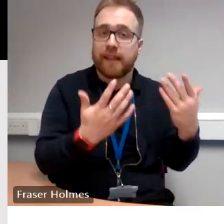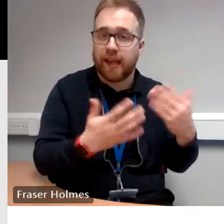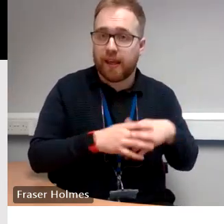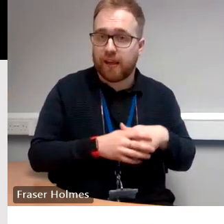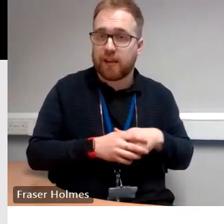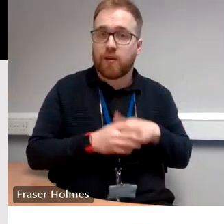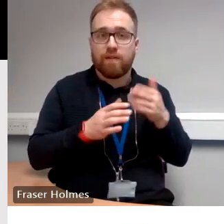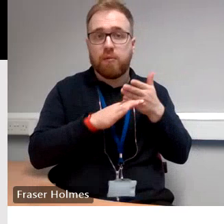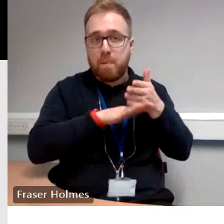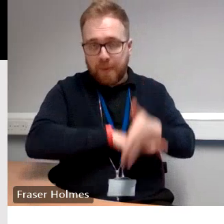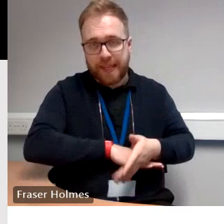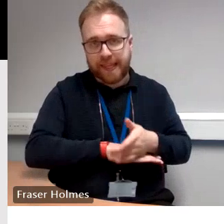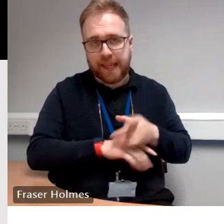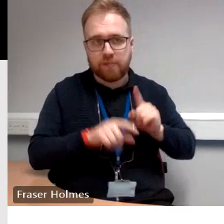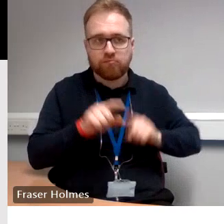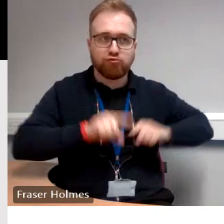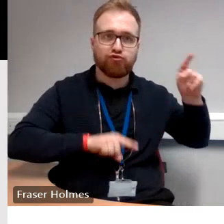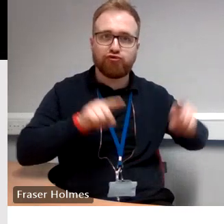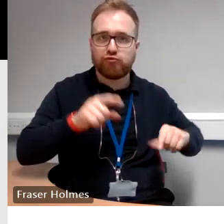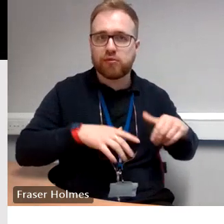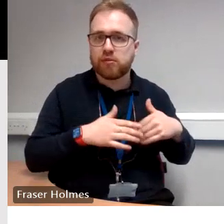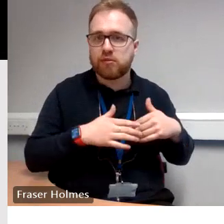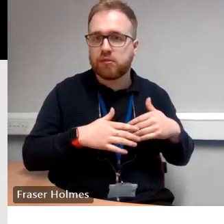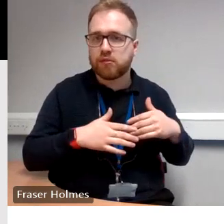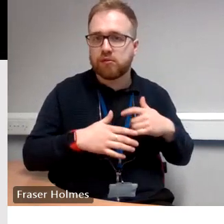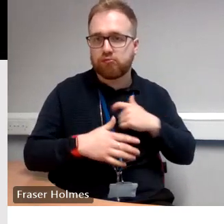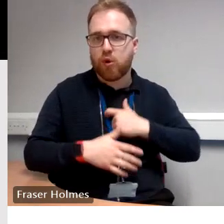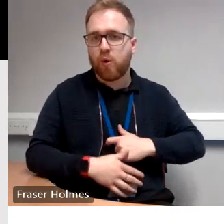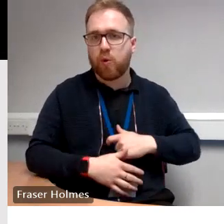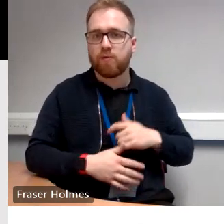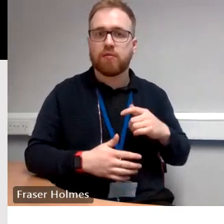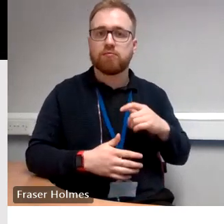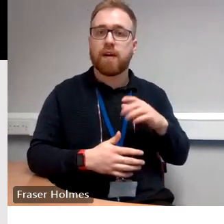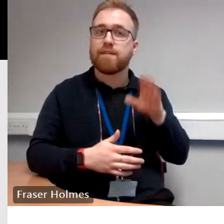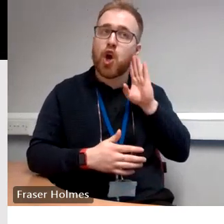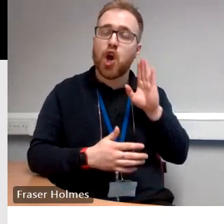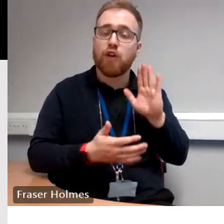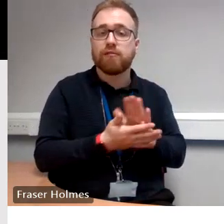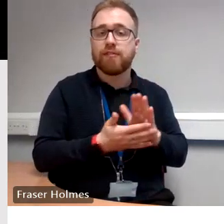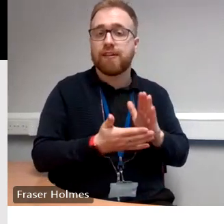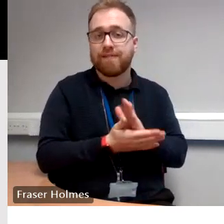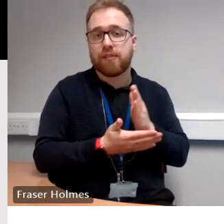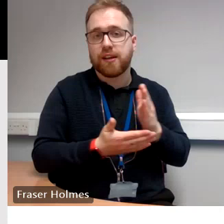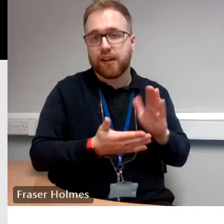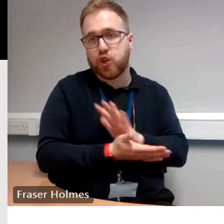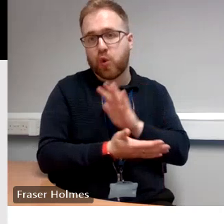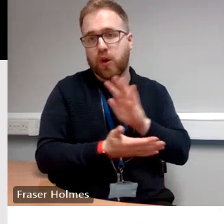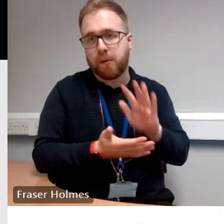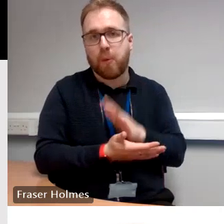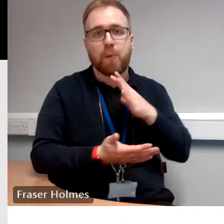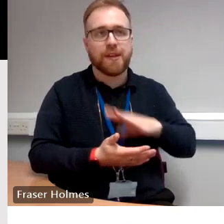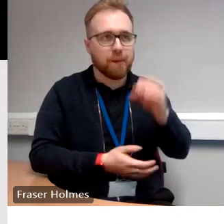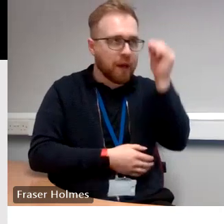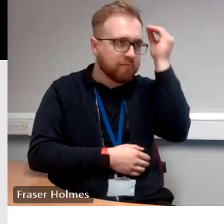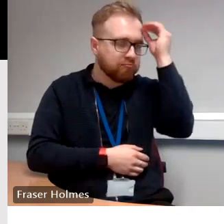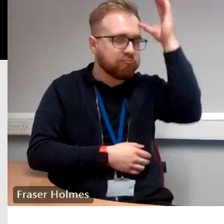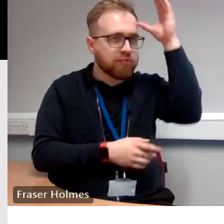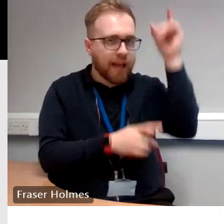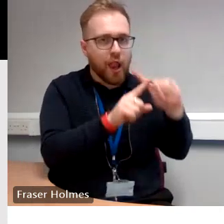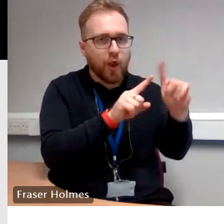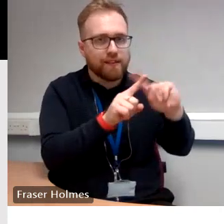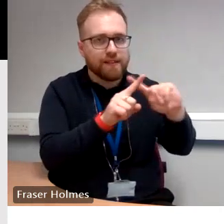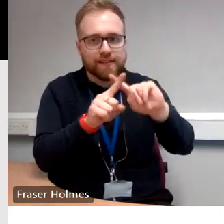very busy, varied role. I am told it's a very enjoyable job, but as you can imagine, you need to be an expert in a lot of things to do well at